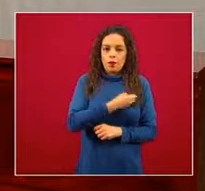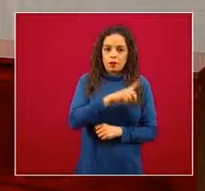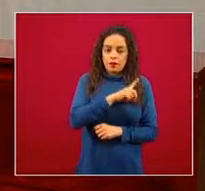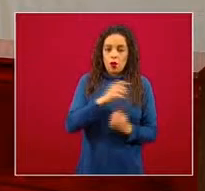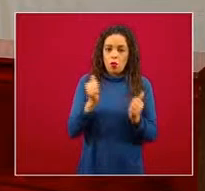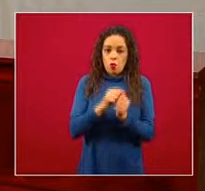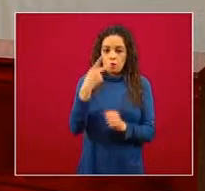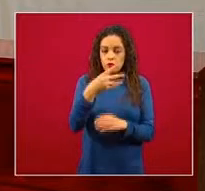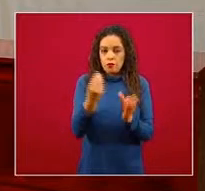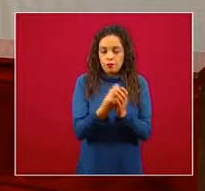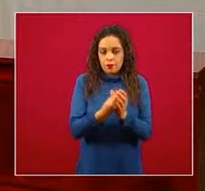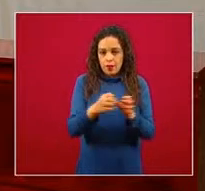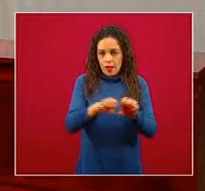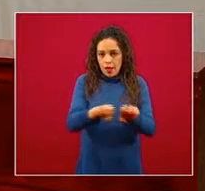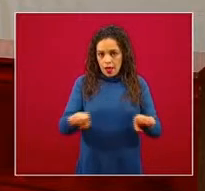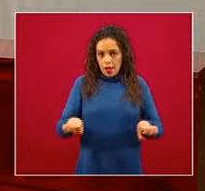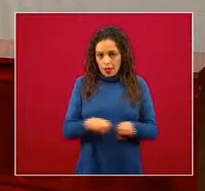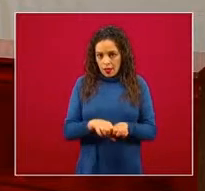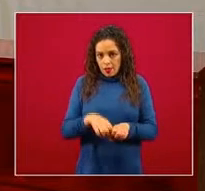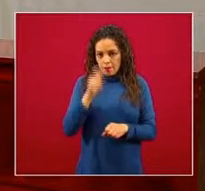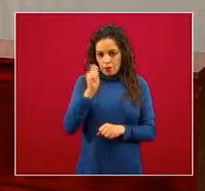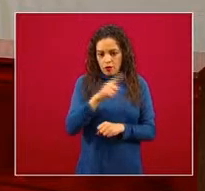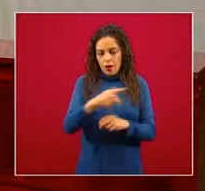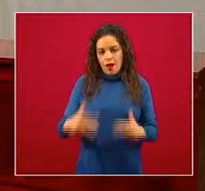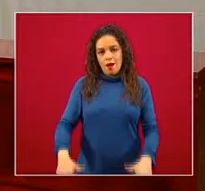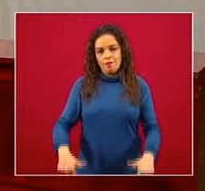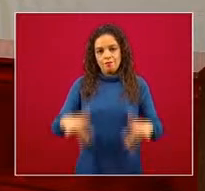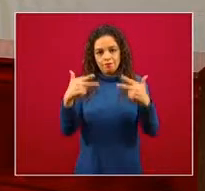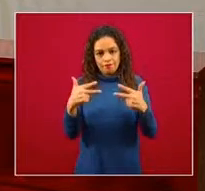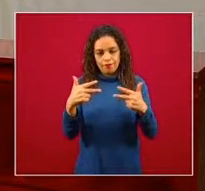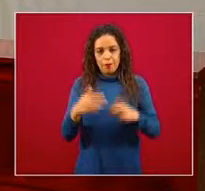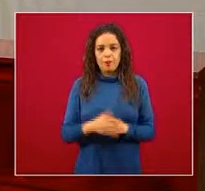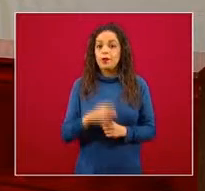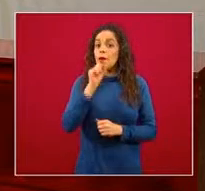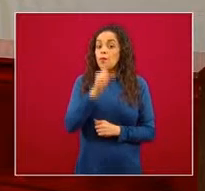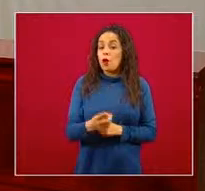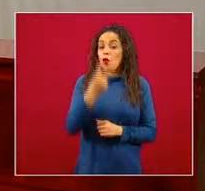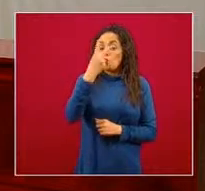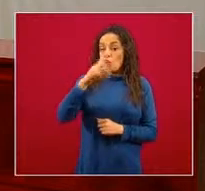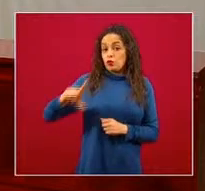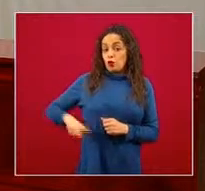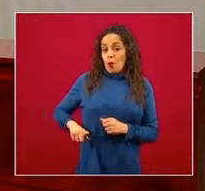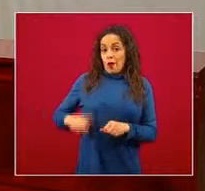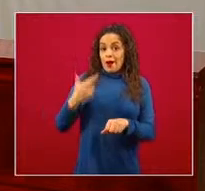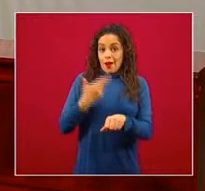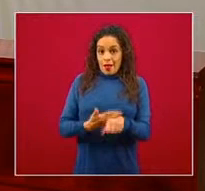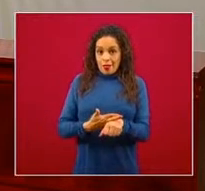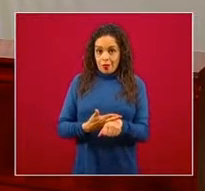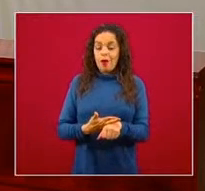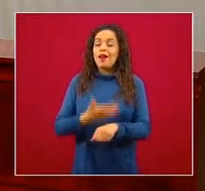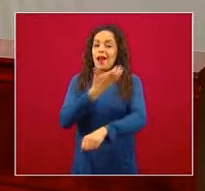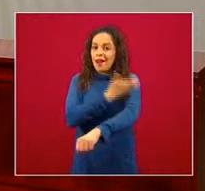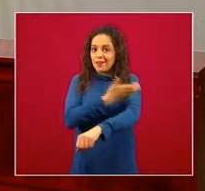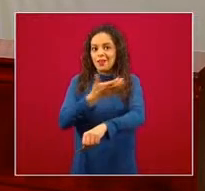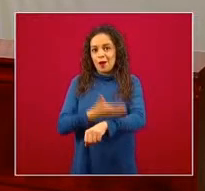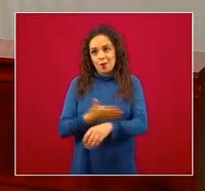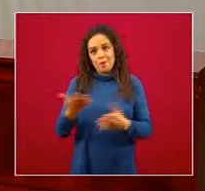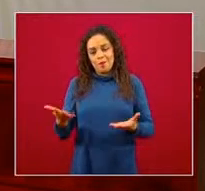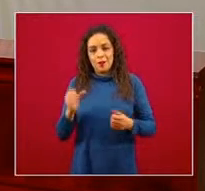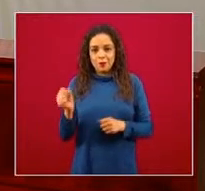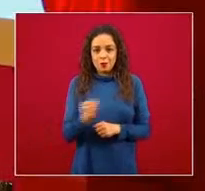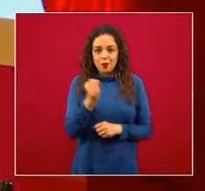different health secretaries over a video conference. I had the privilege of meeting with